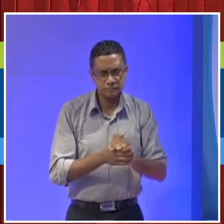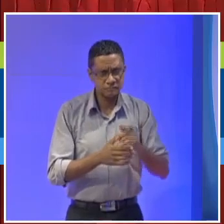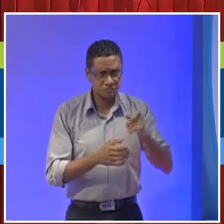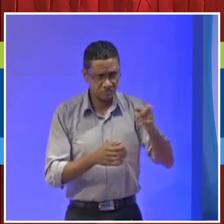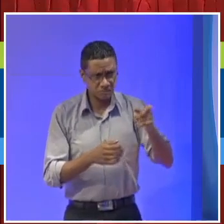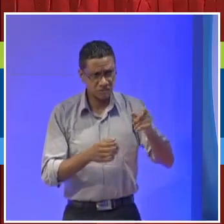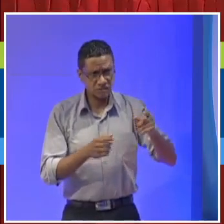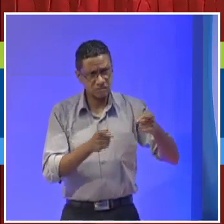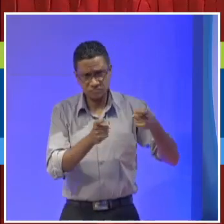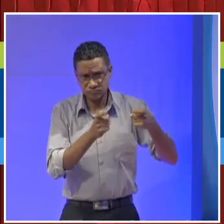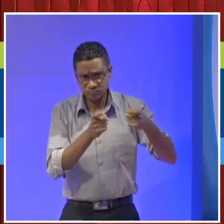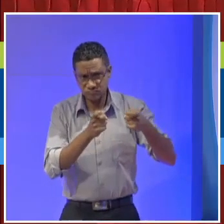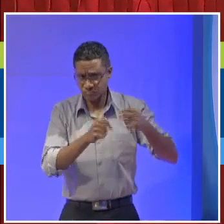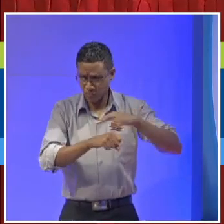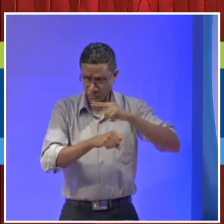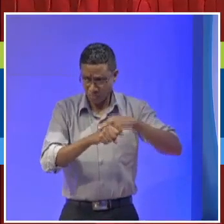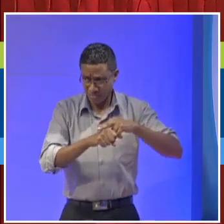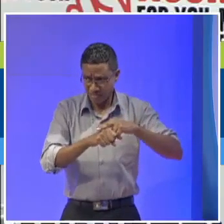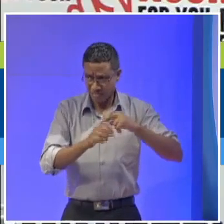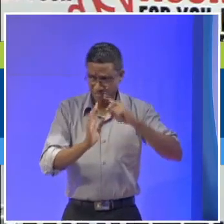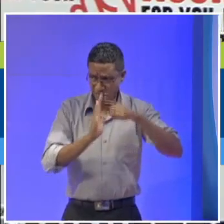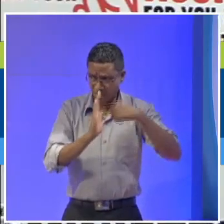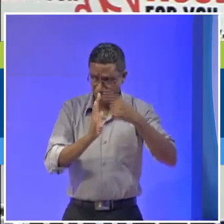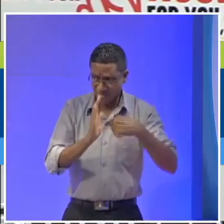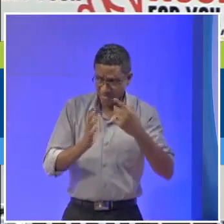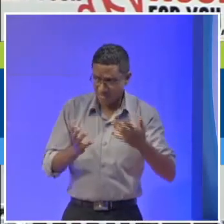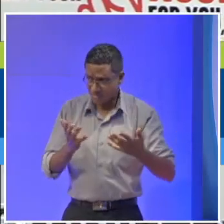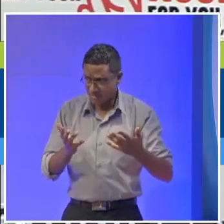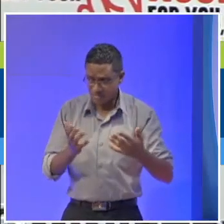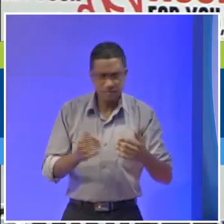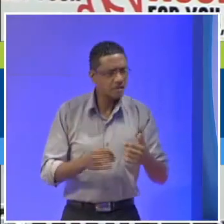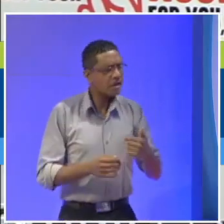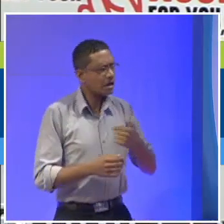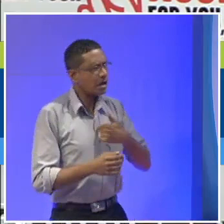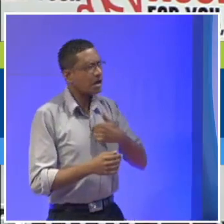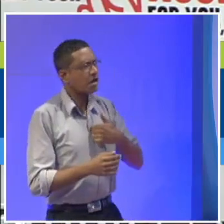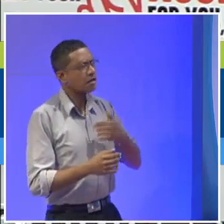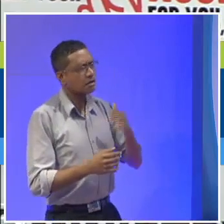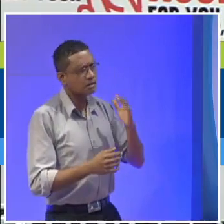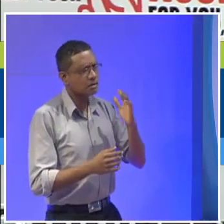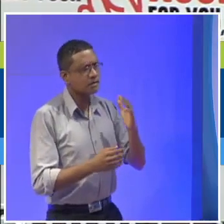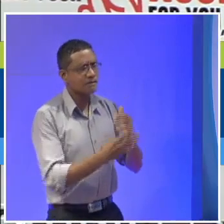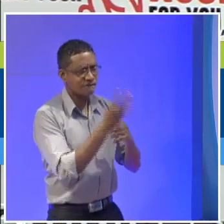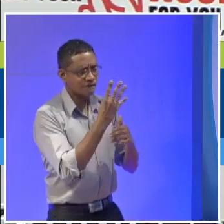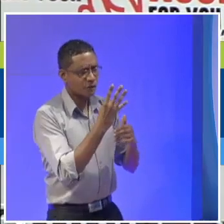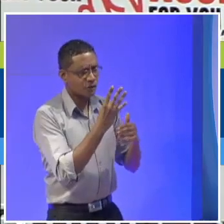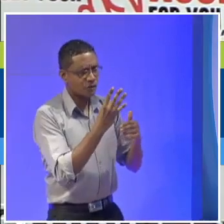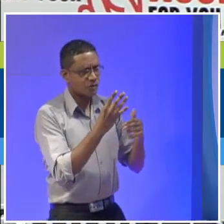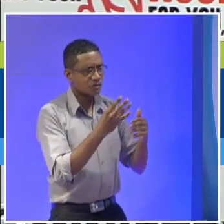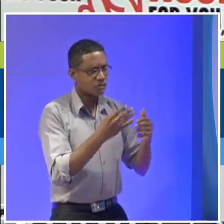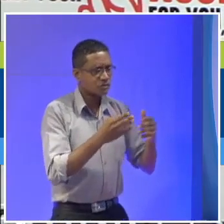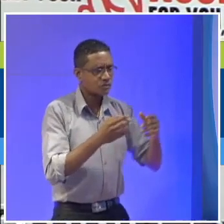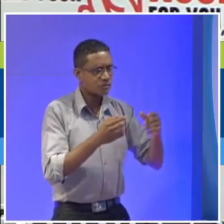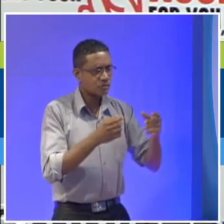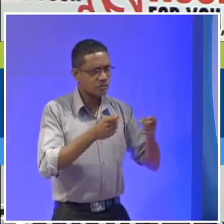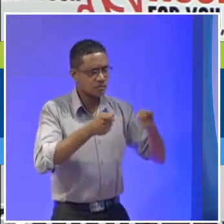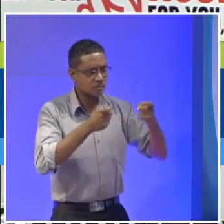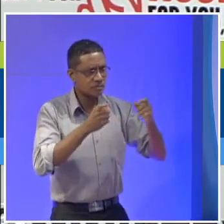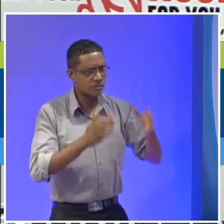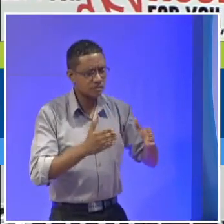hours? Thank you. So I'll take the issue of tour operators. The tour operators for both